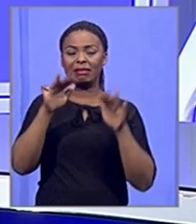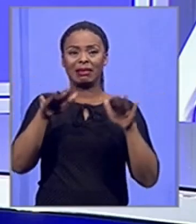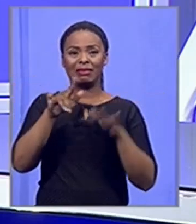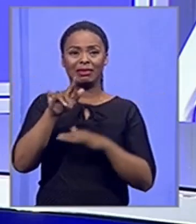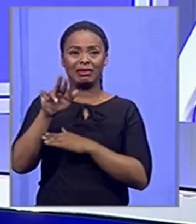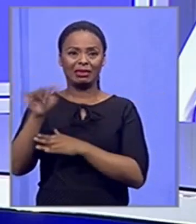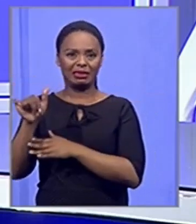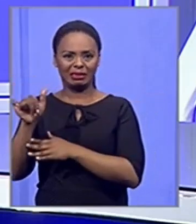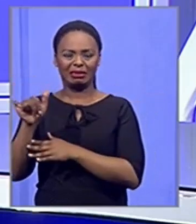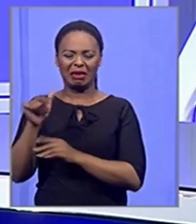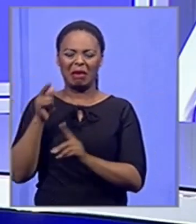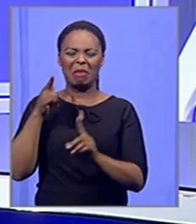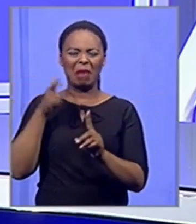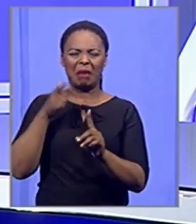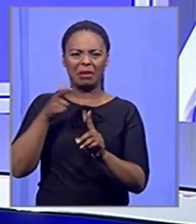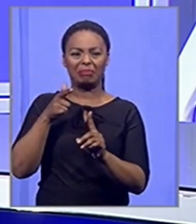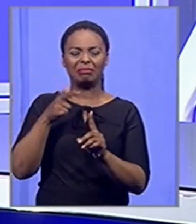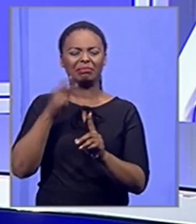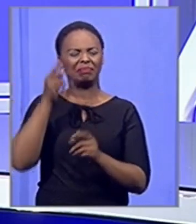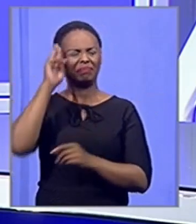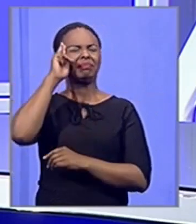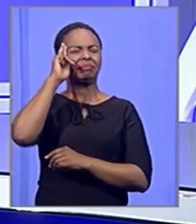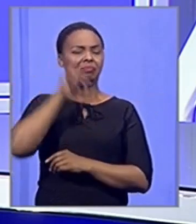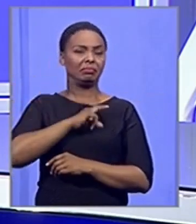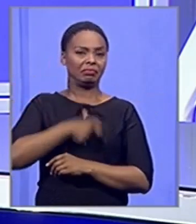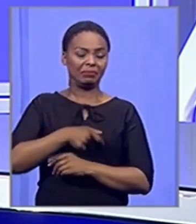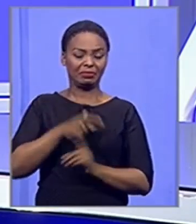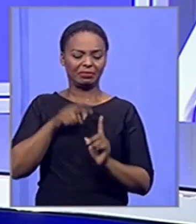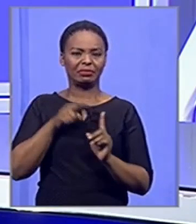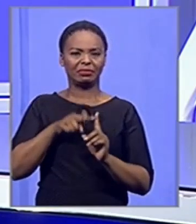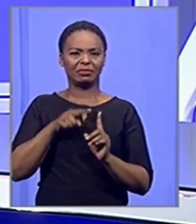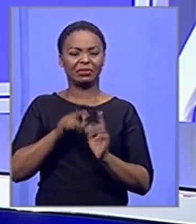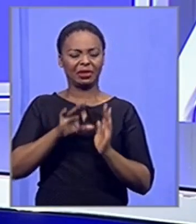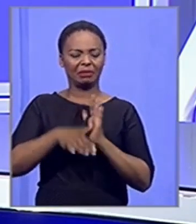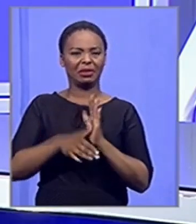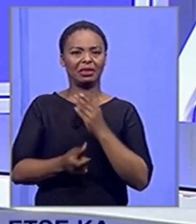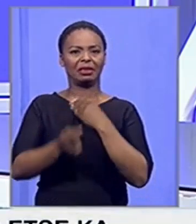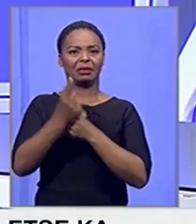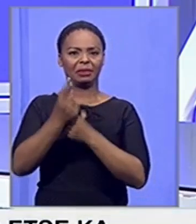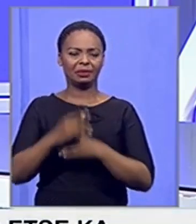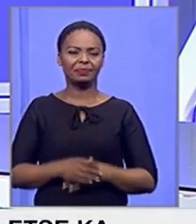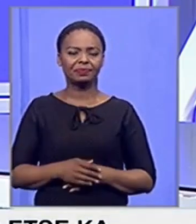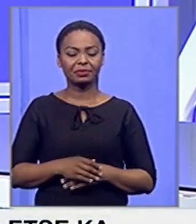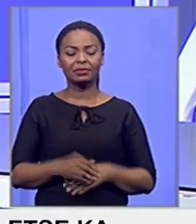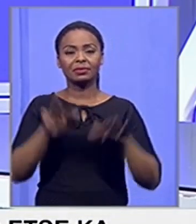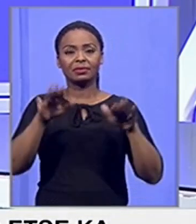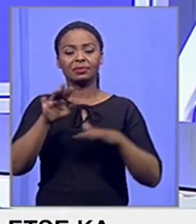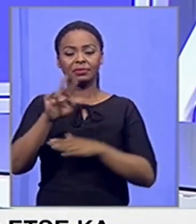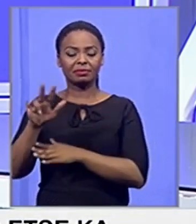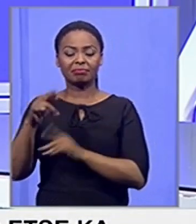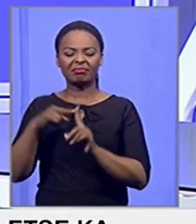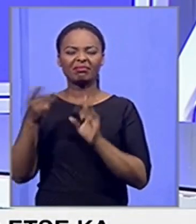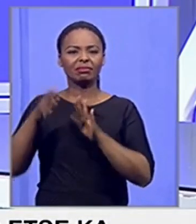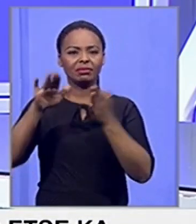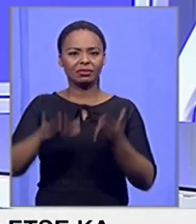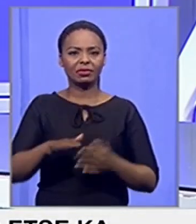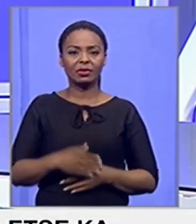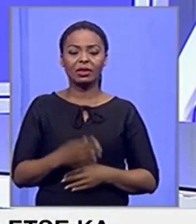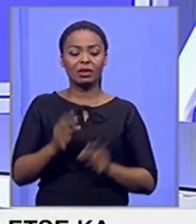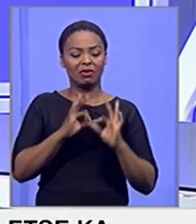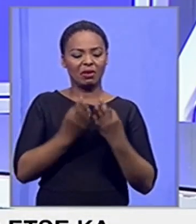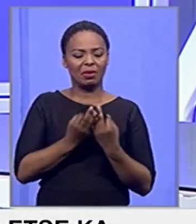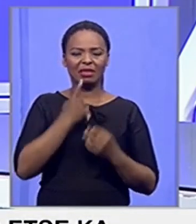fola. Atose o ile o phetse ka boqhwala o fihlela hlokala ka 1998 lapa labo le re mmuso ha o itse se lekane ho ka